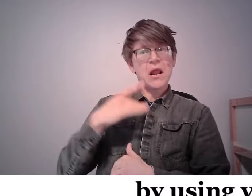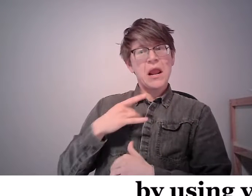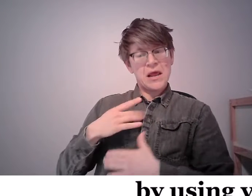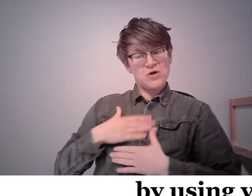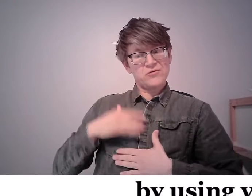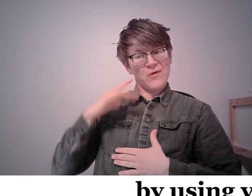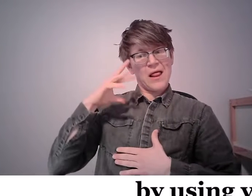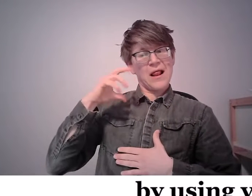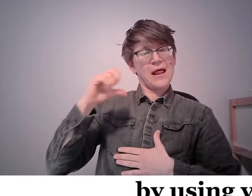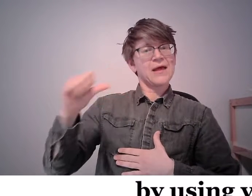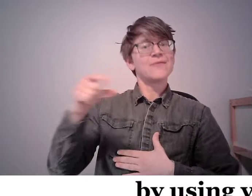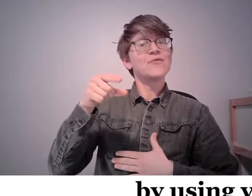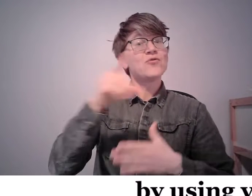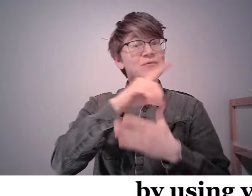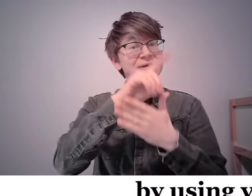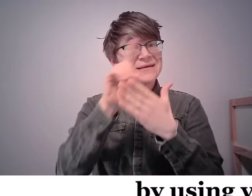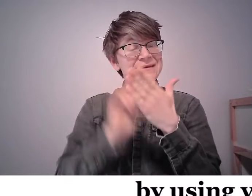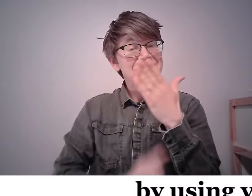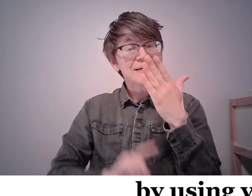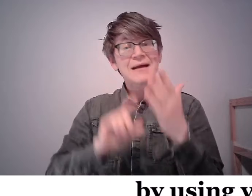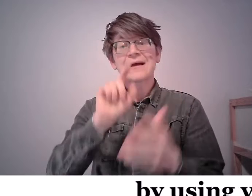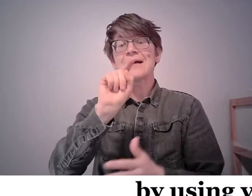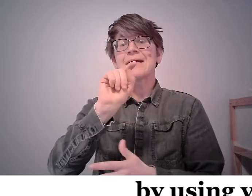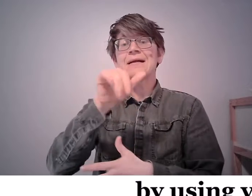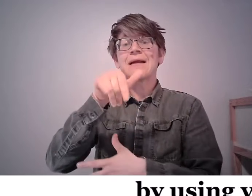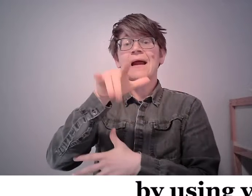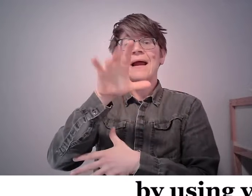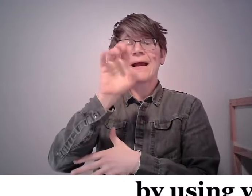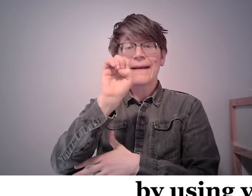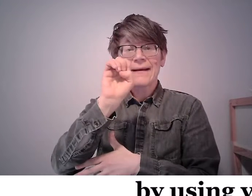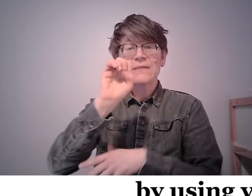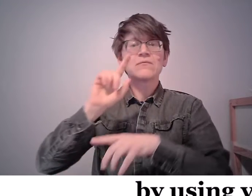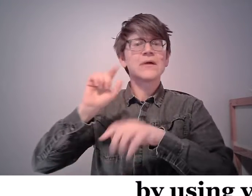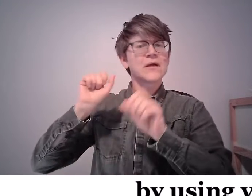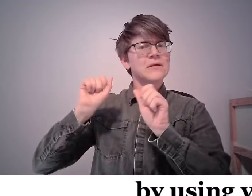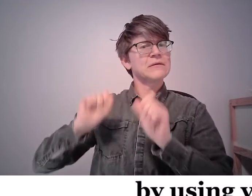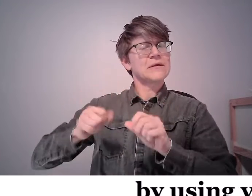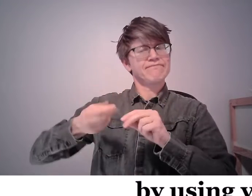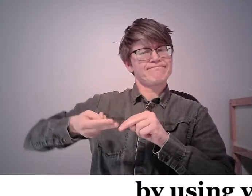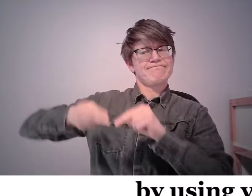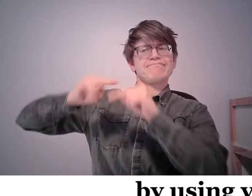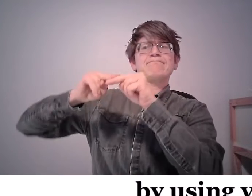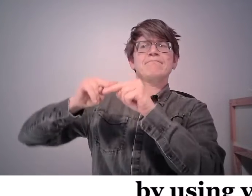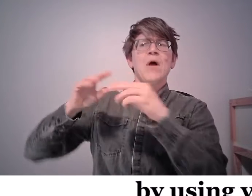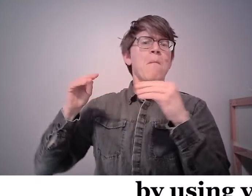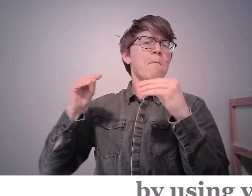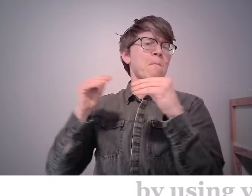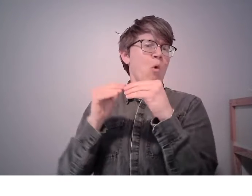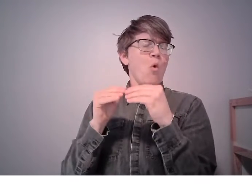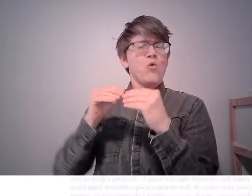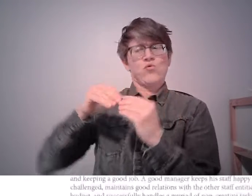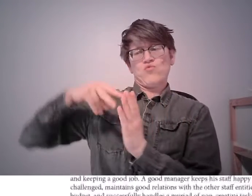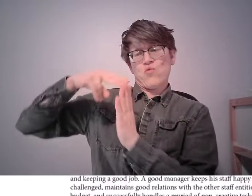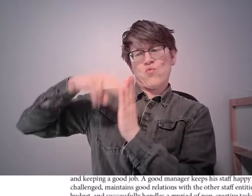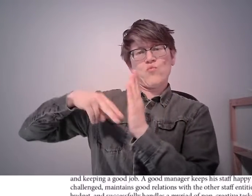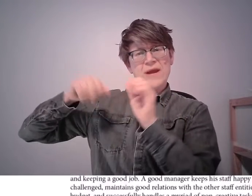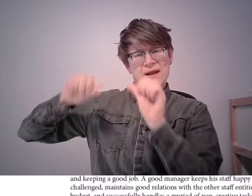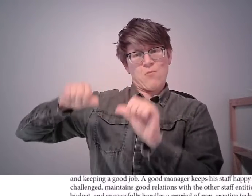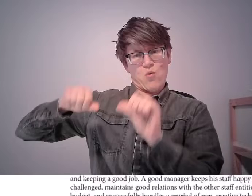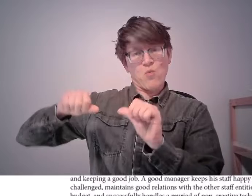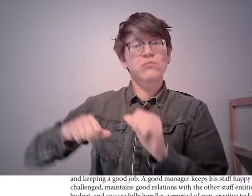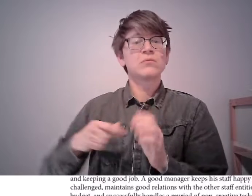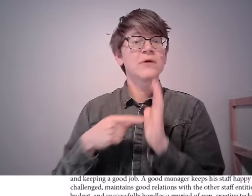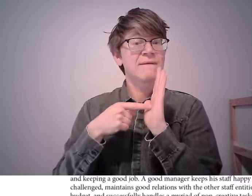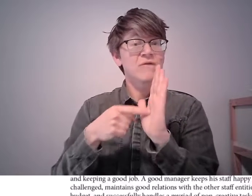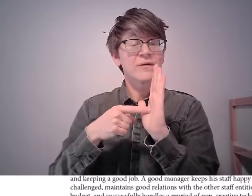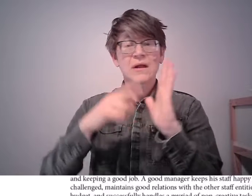can increase readability by using various techniques to invite the reader into the text. For example, a